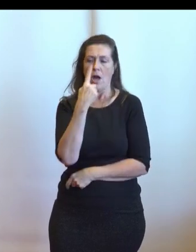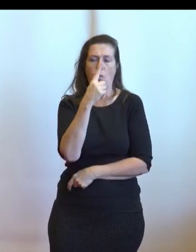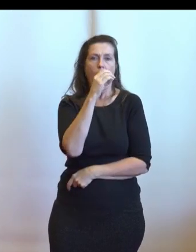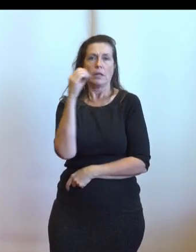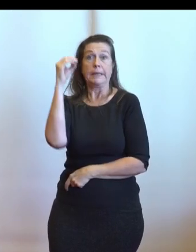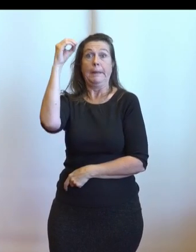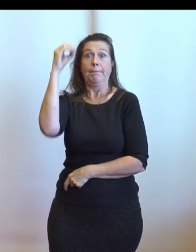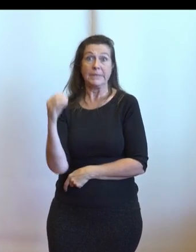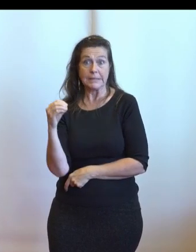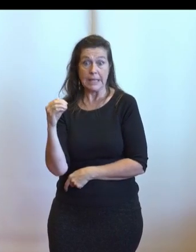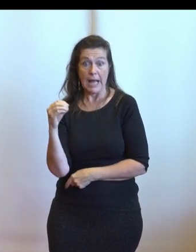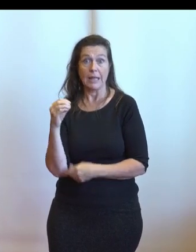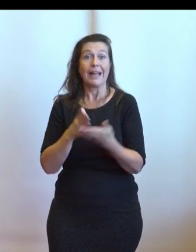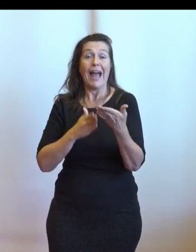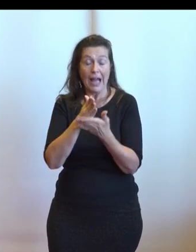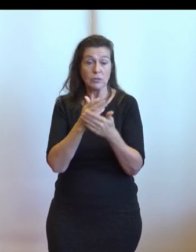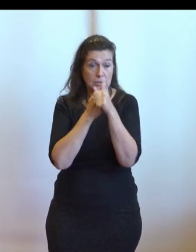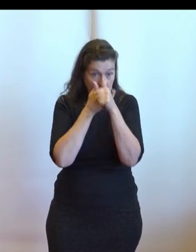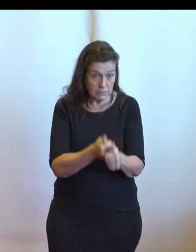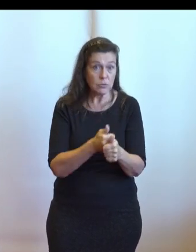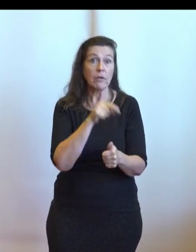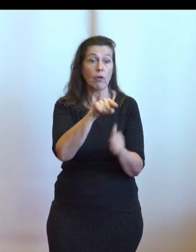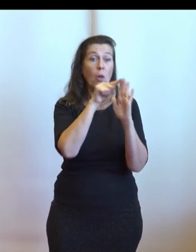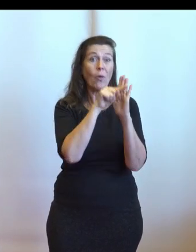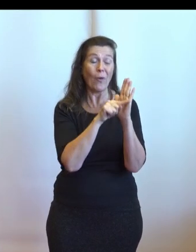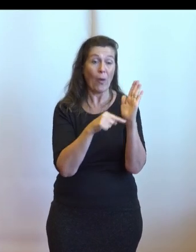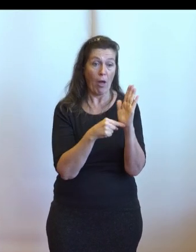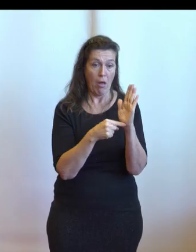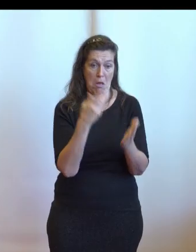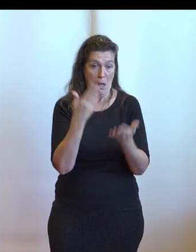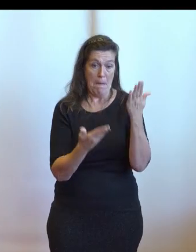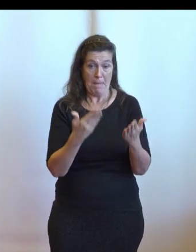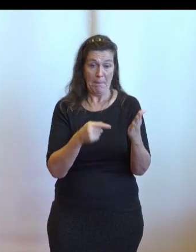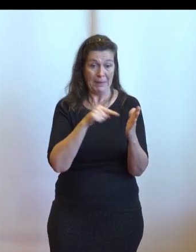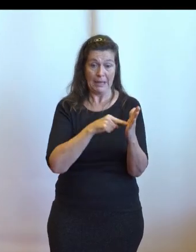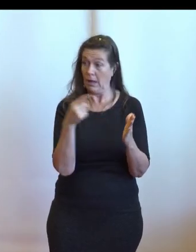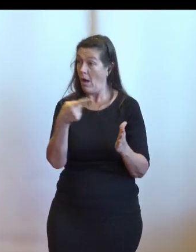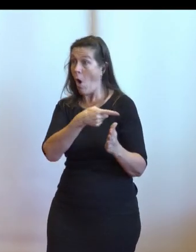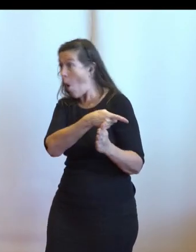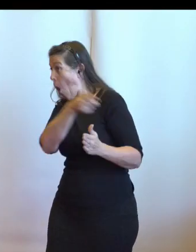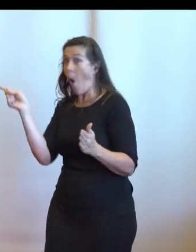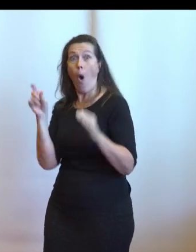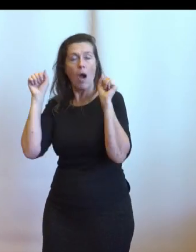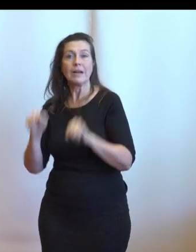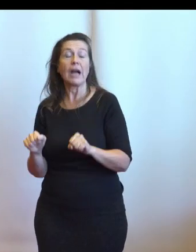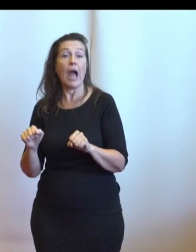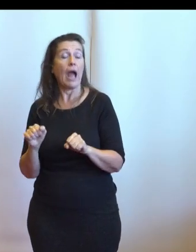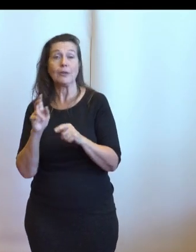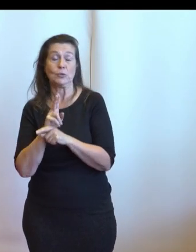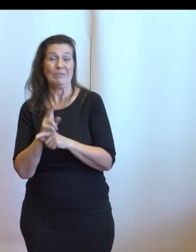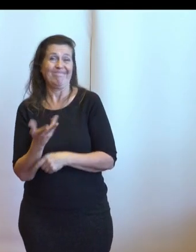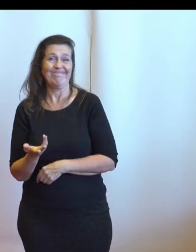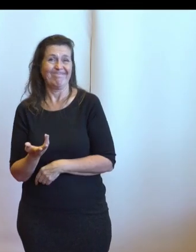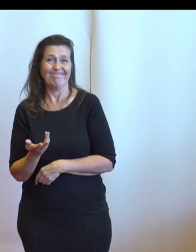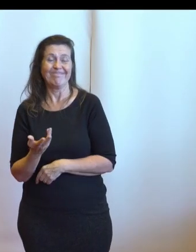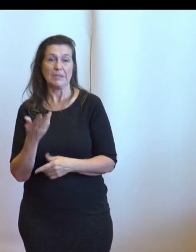compliance often does not create something that's particularly usable by everybody. I would echo the